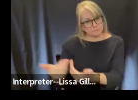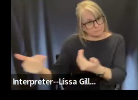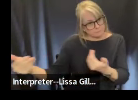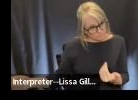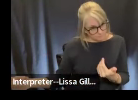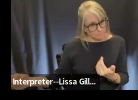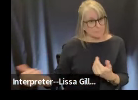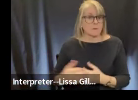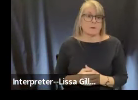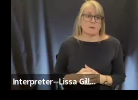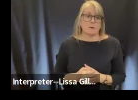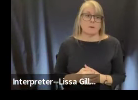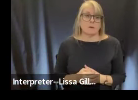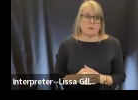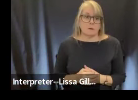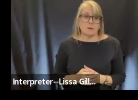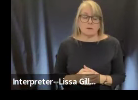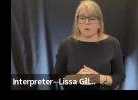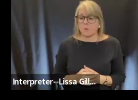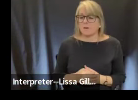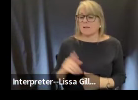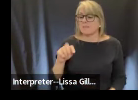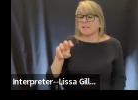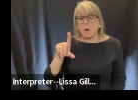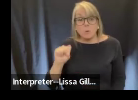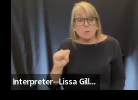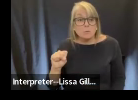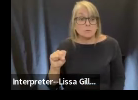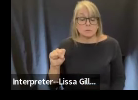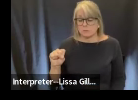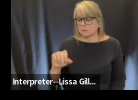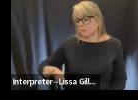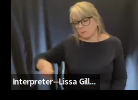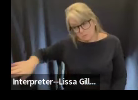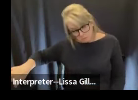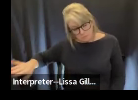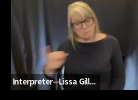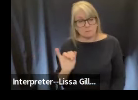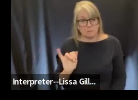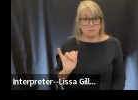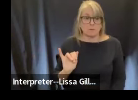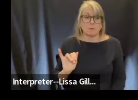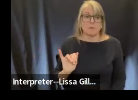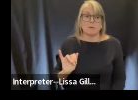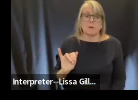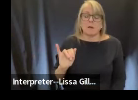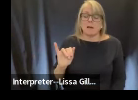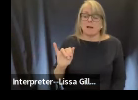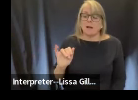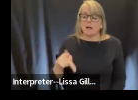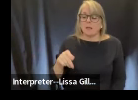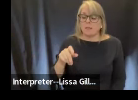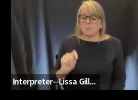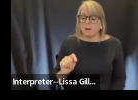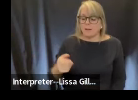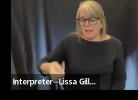go, making sure there's a good enough distance away. And then turning pot handles to the